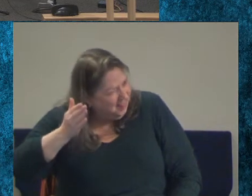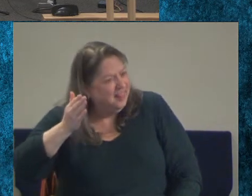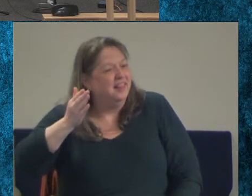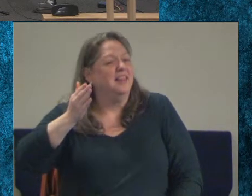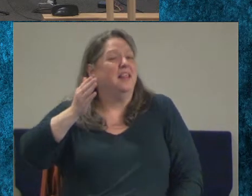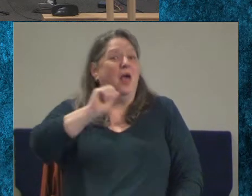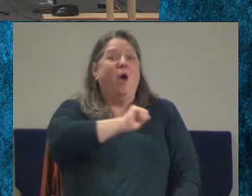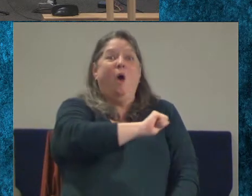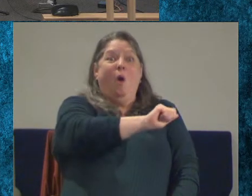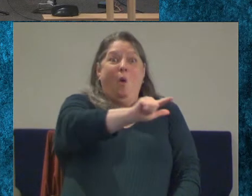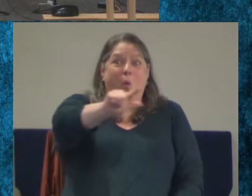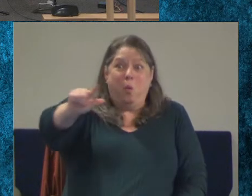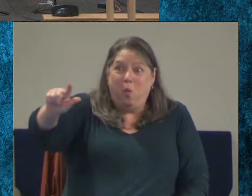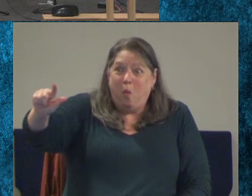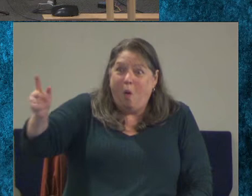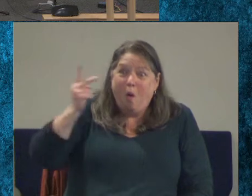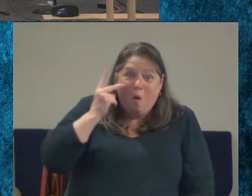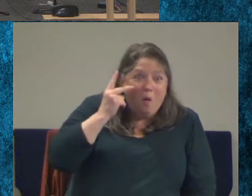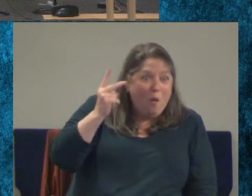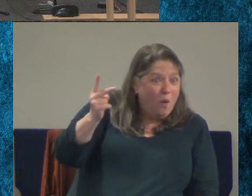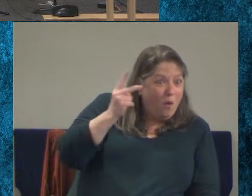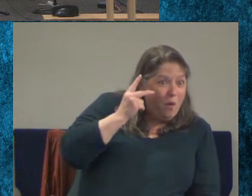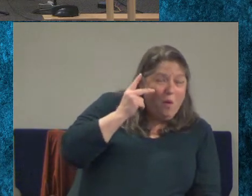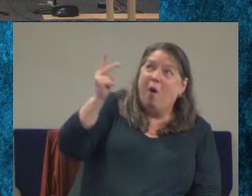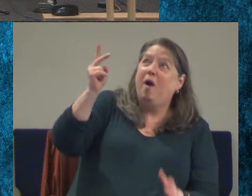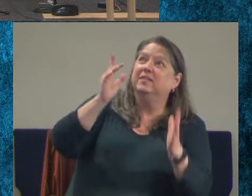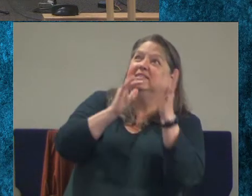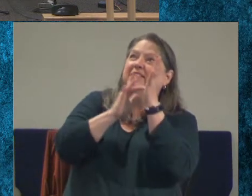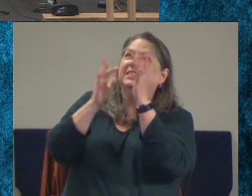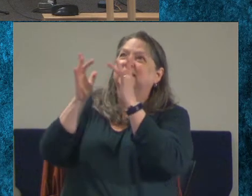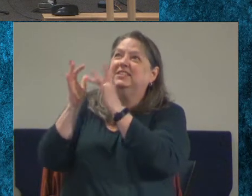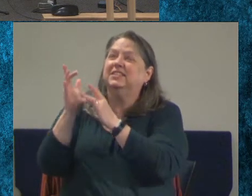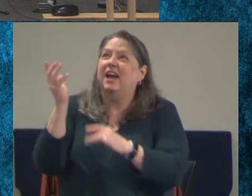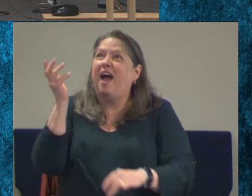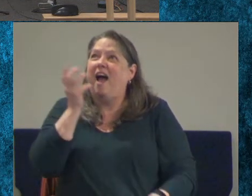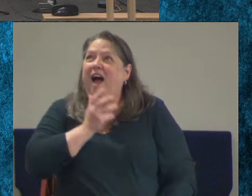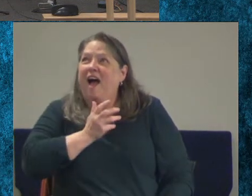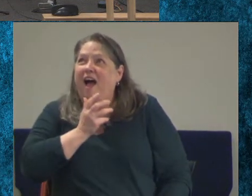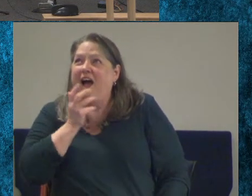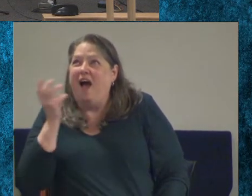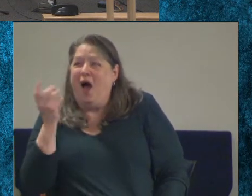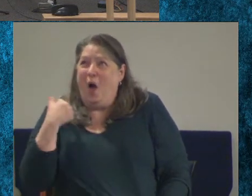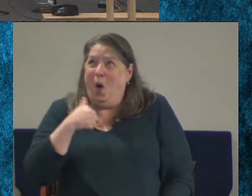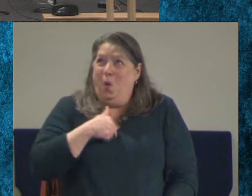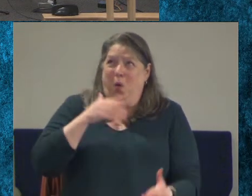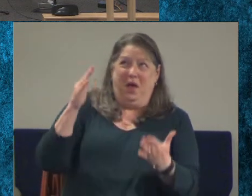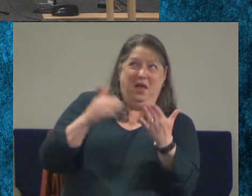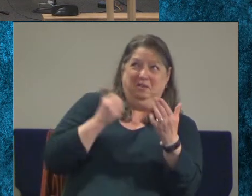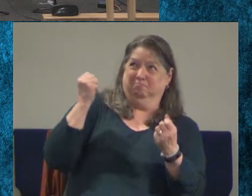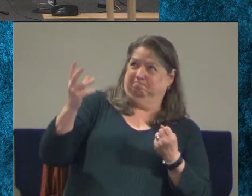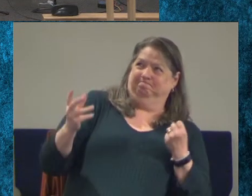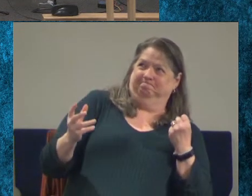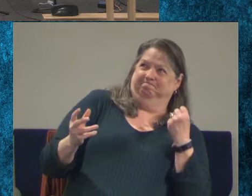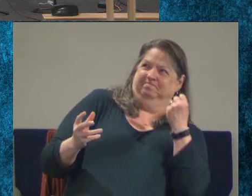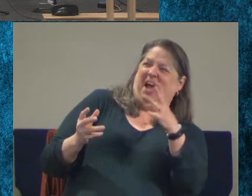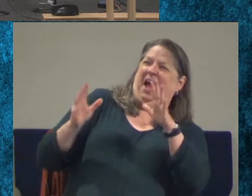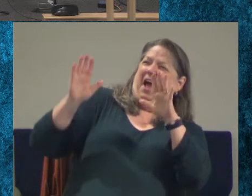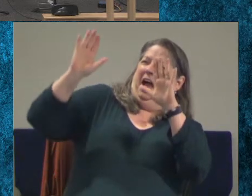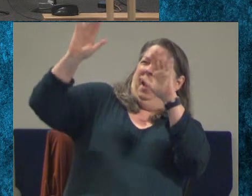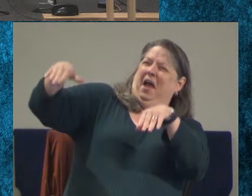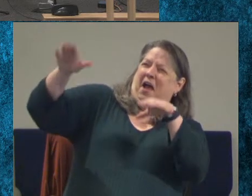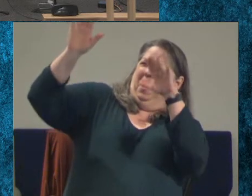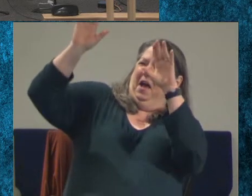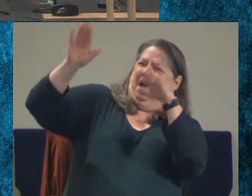be. When we all see Jesus, we'll sing